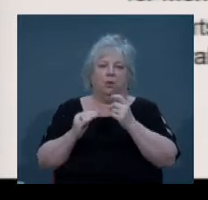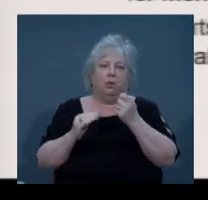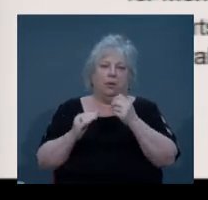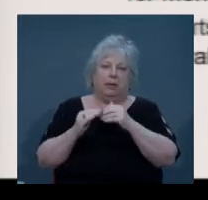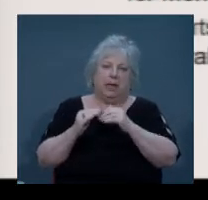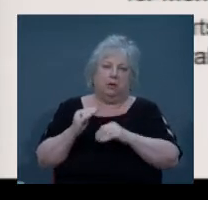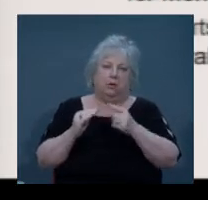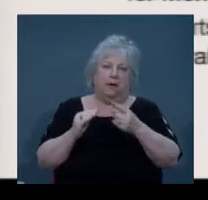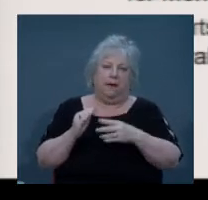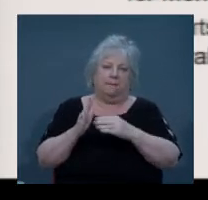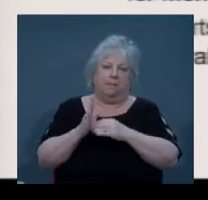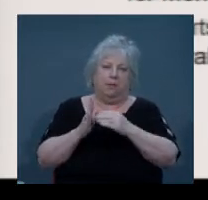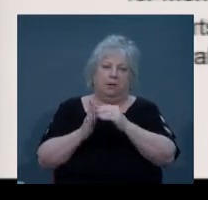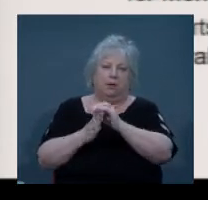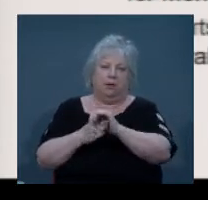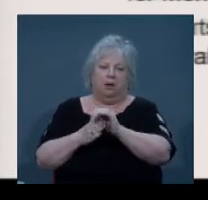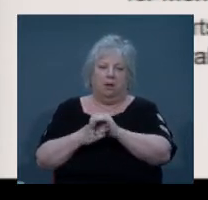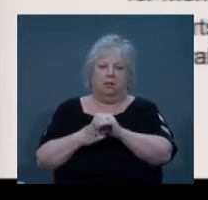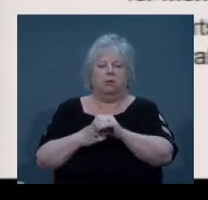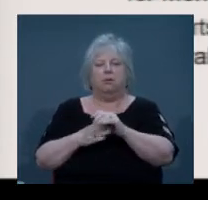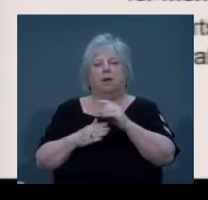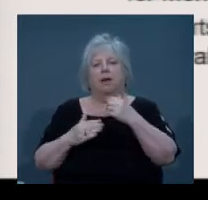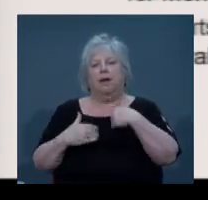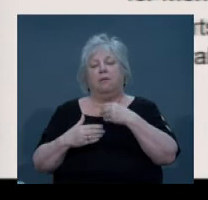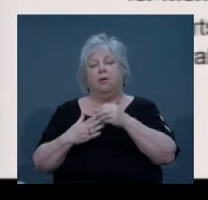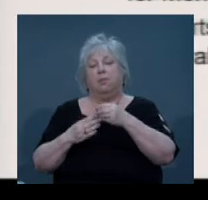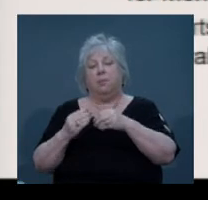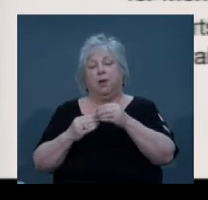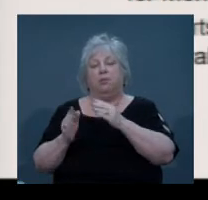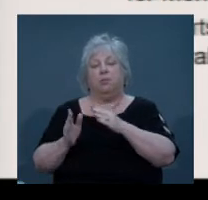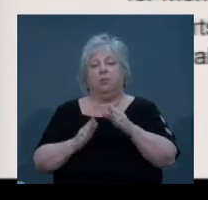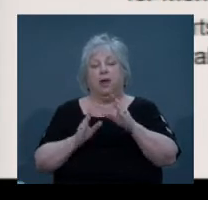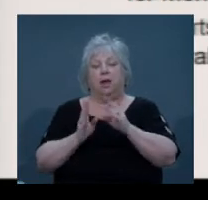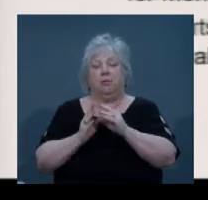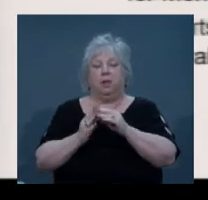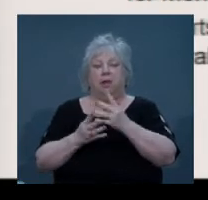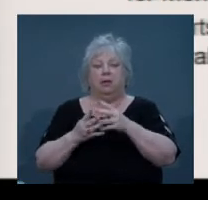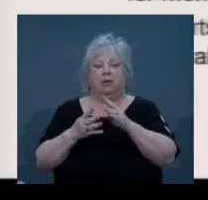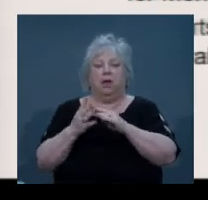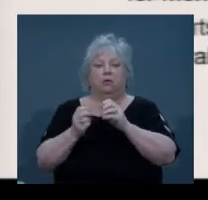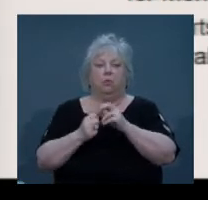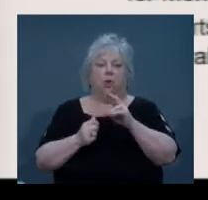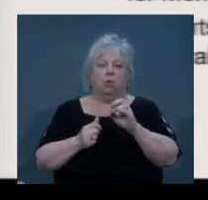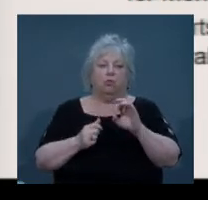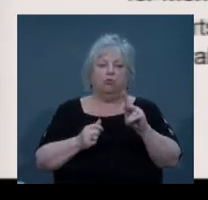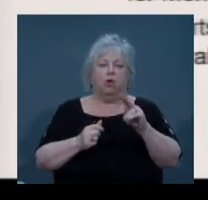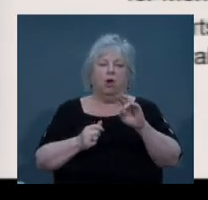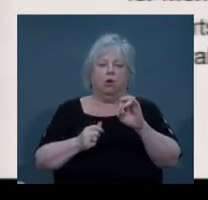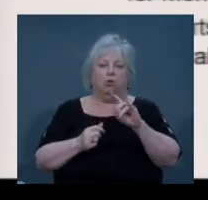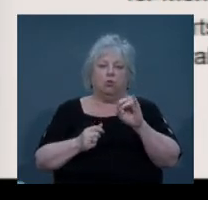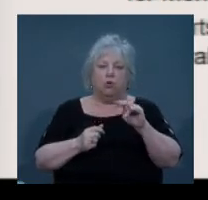under $500,000. I have a budget planning meeting scheduled with Rock Region Metro